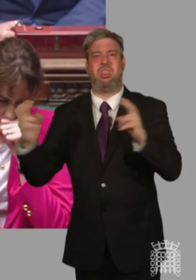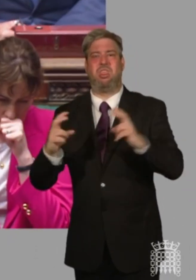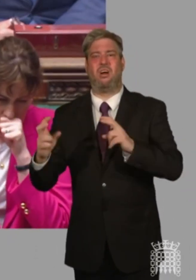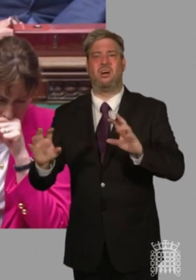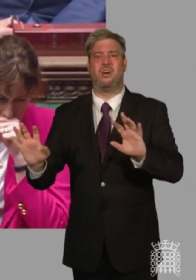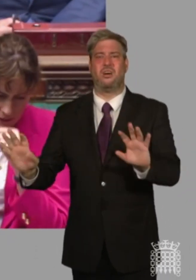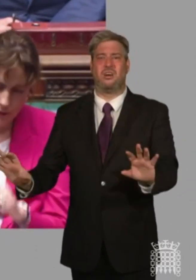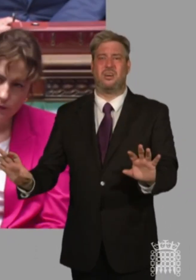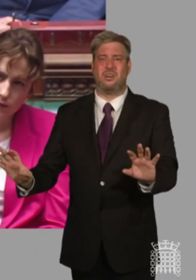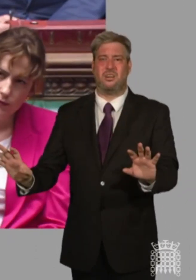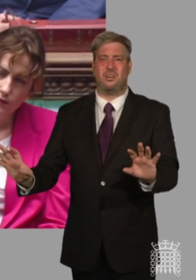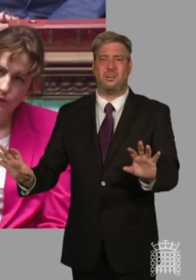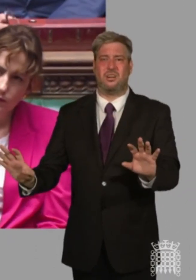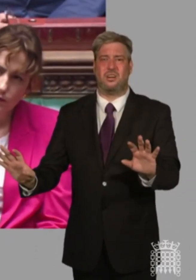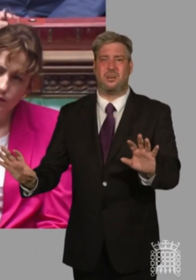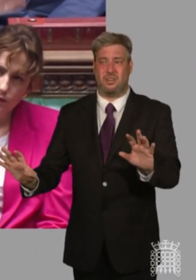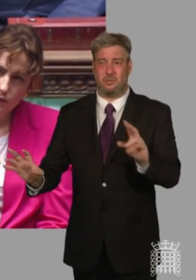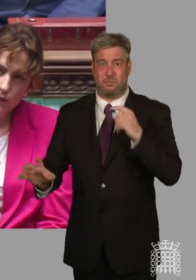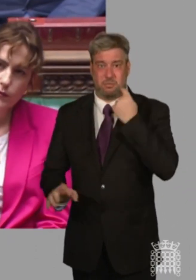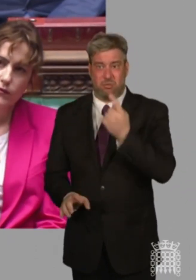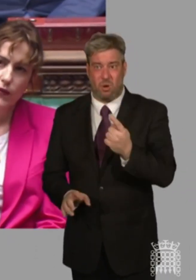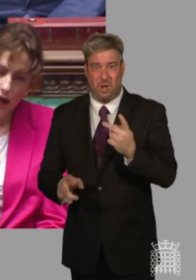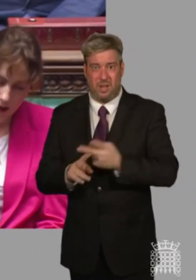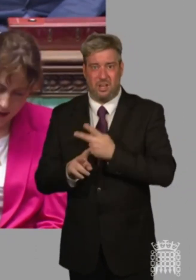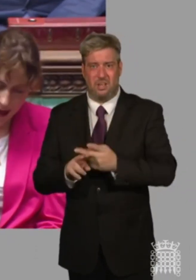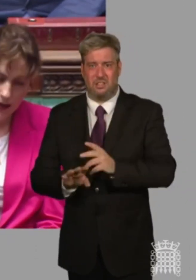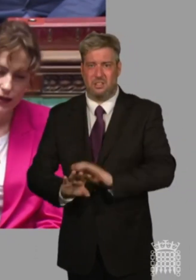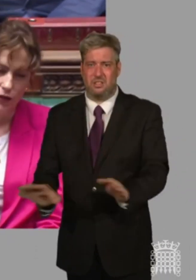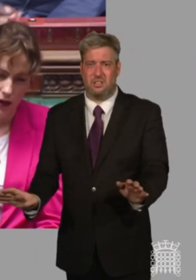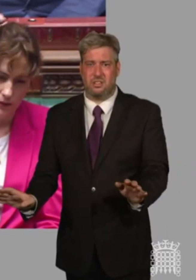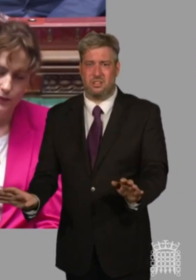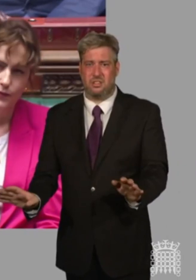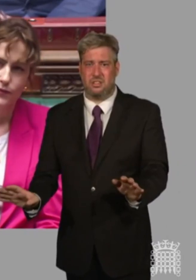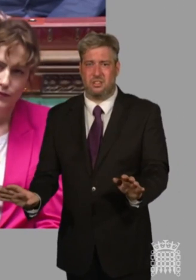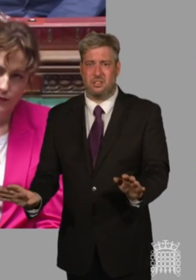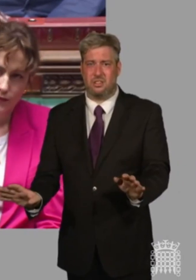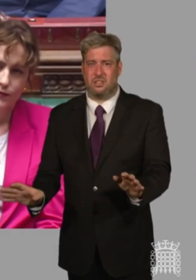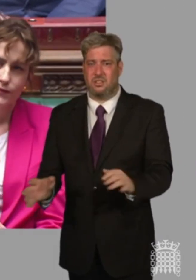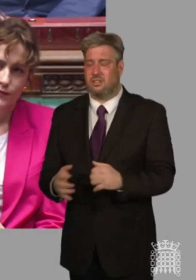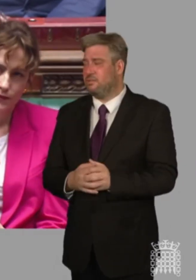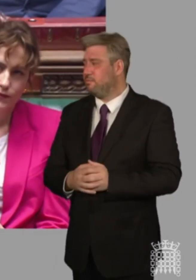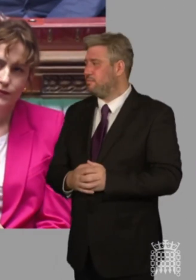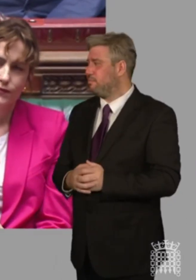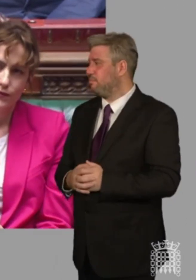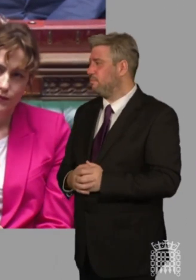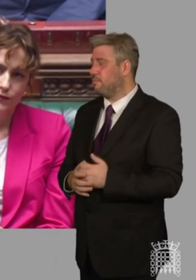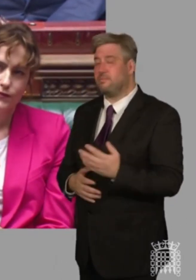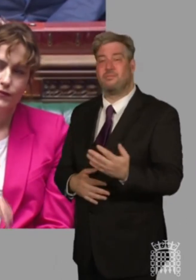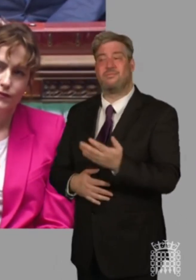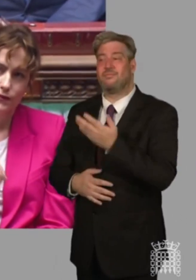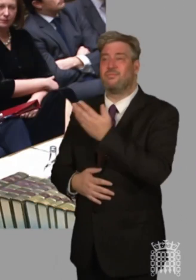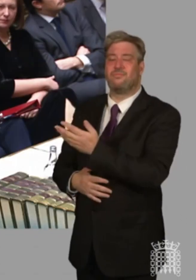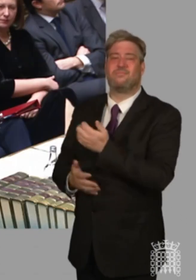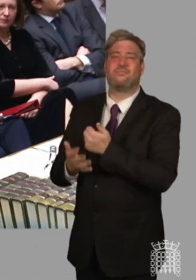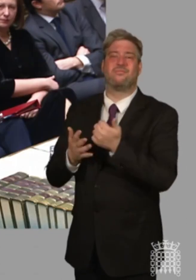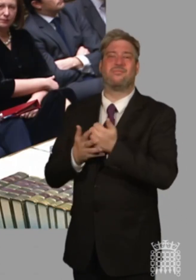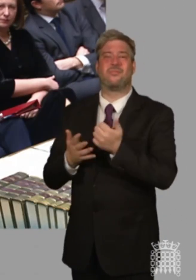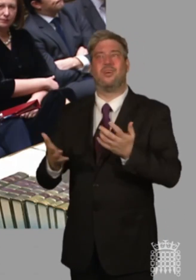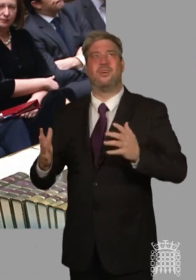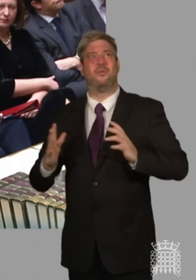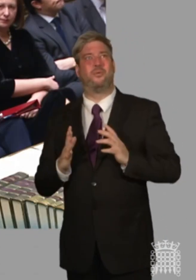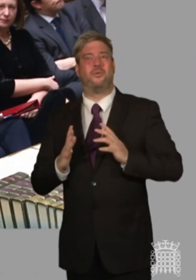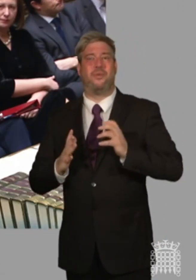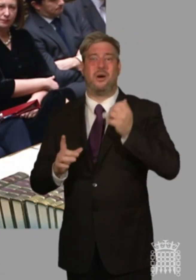specifically because of the close proximity nature of dental provision that it was unable to operate as normal